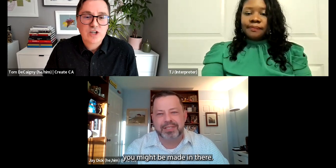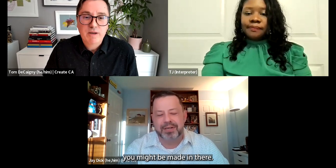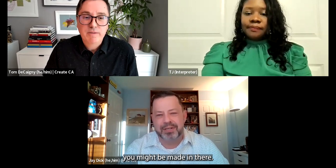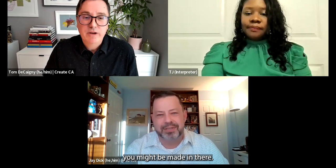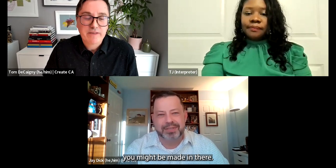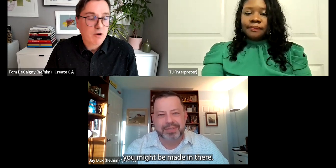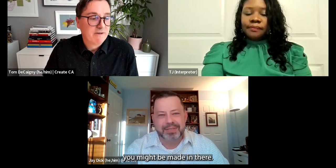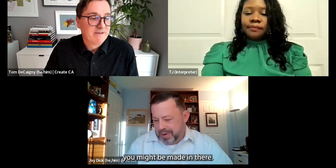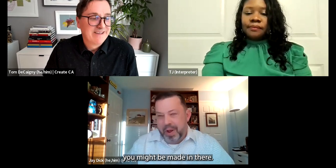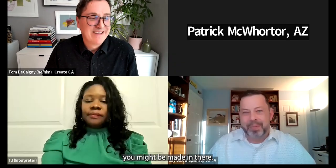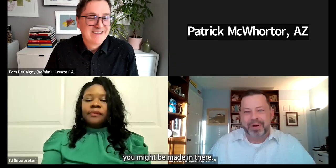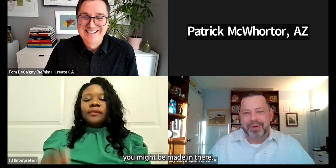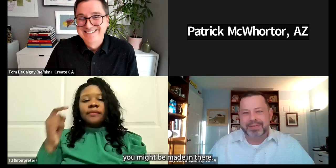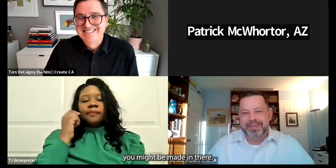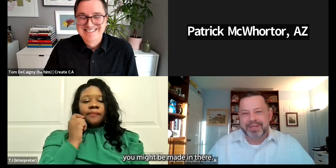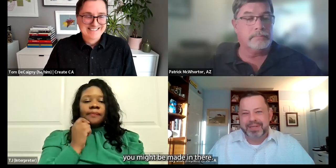Jay, you might be muted there.